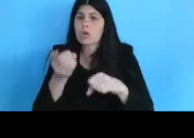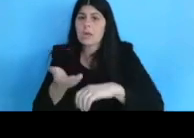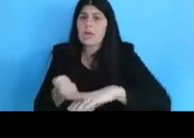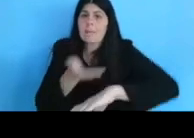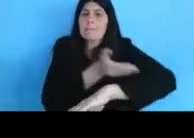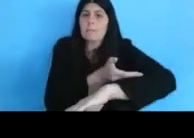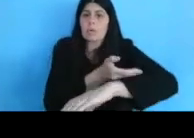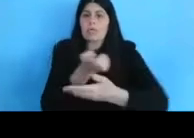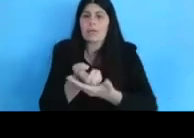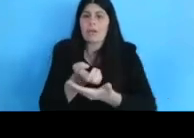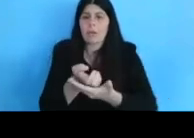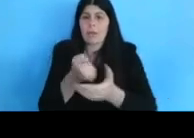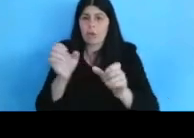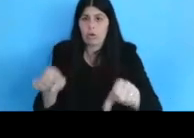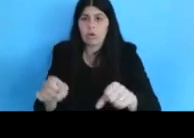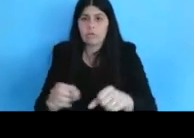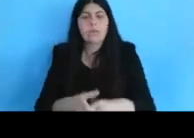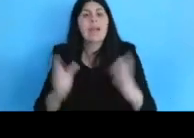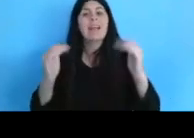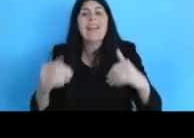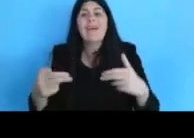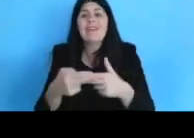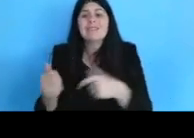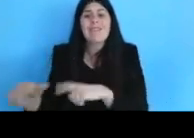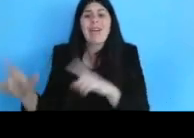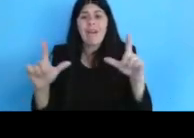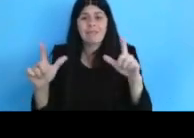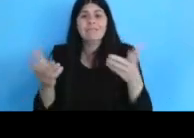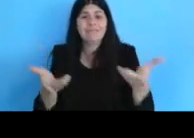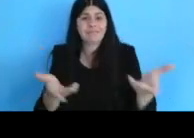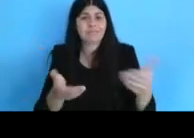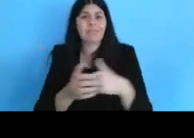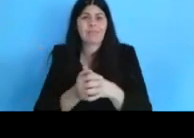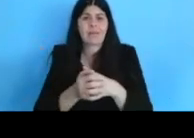let's move over to the next slide. There we go.